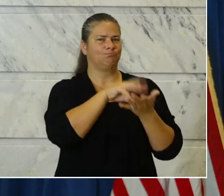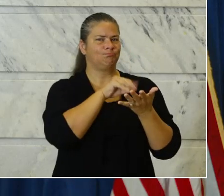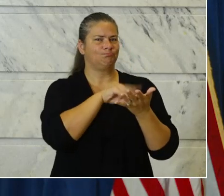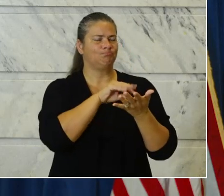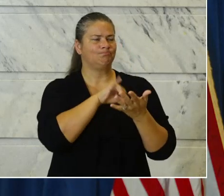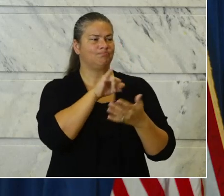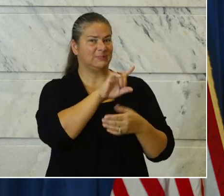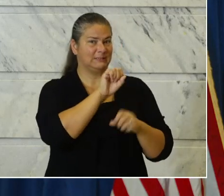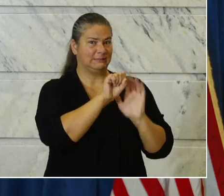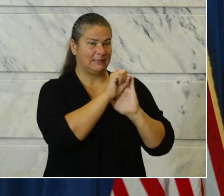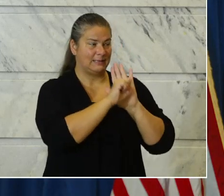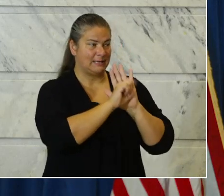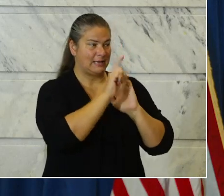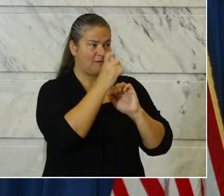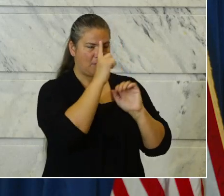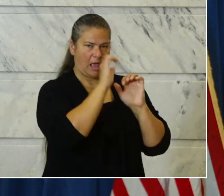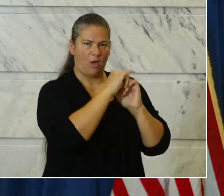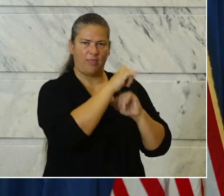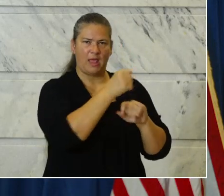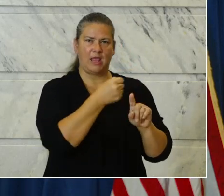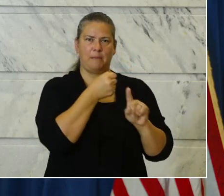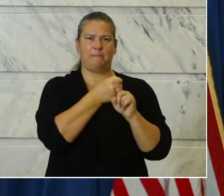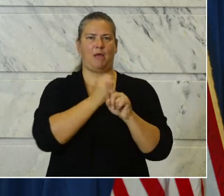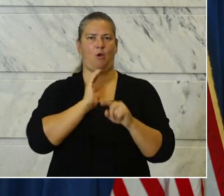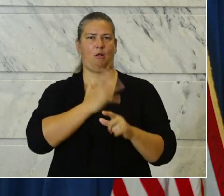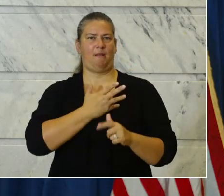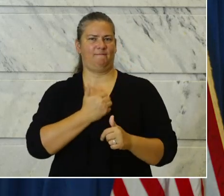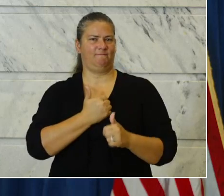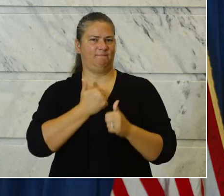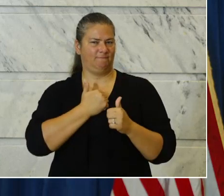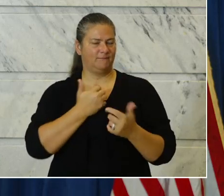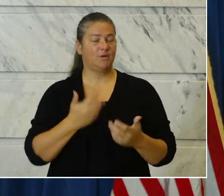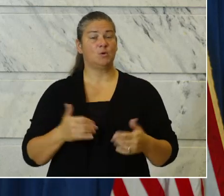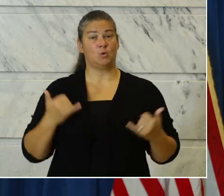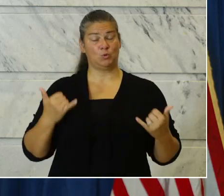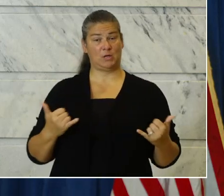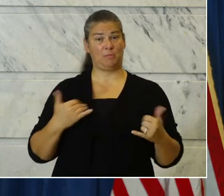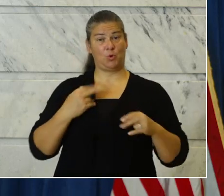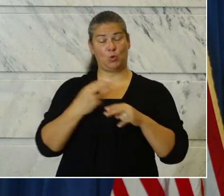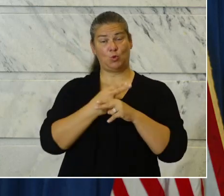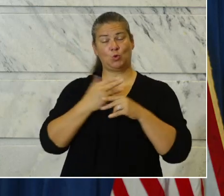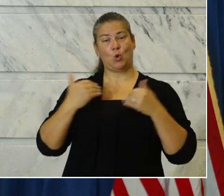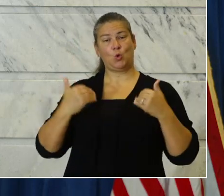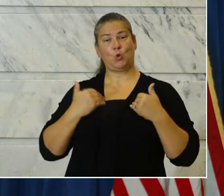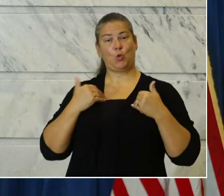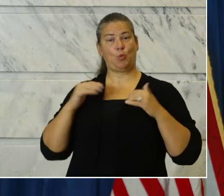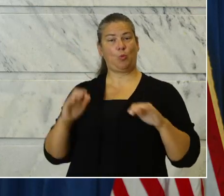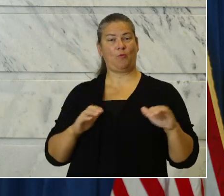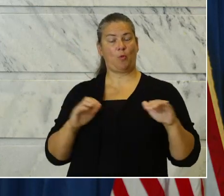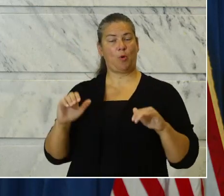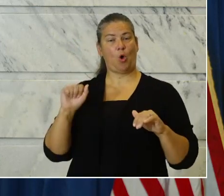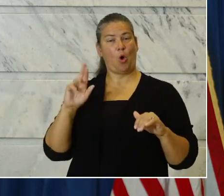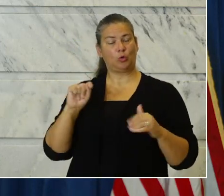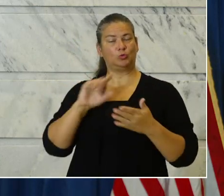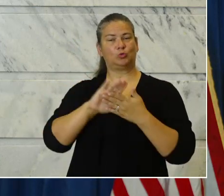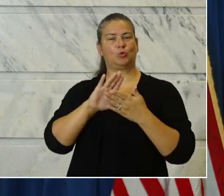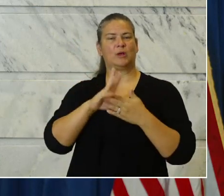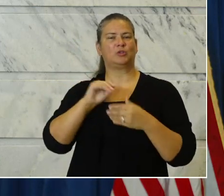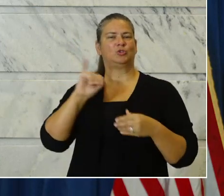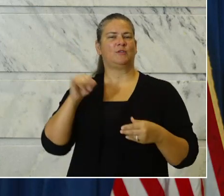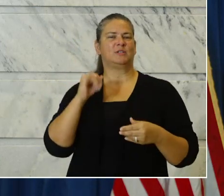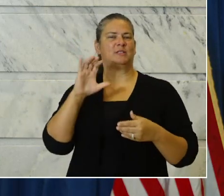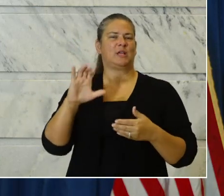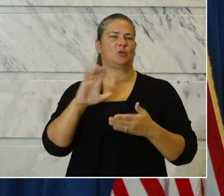impacts our lives. Today, I am wearing the Youth Performing Arts School in Jefferson County Schools. They call